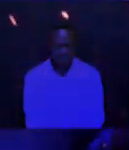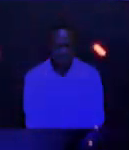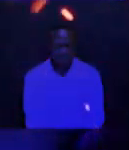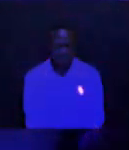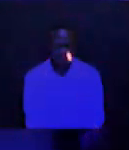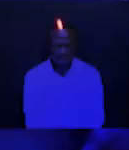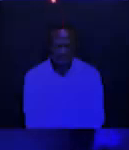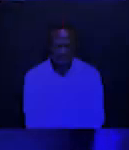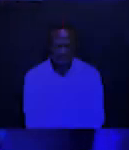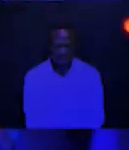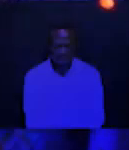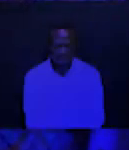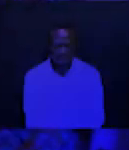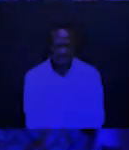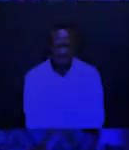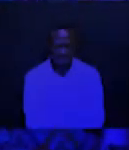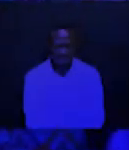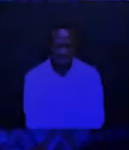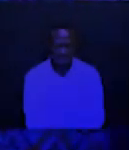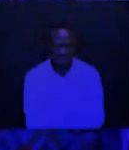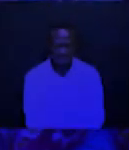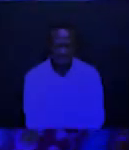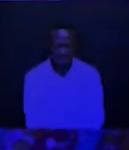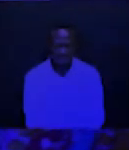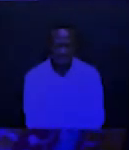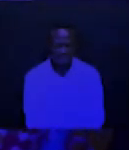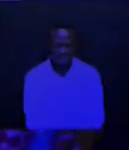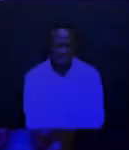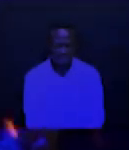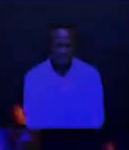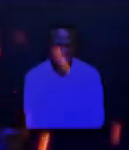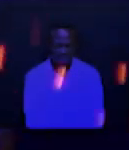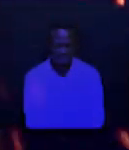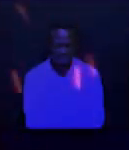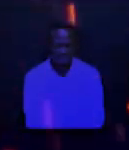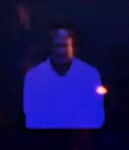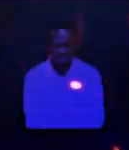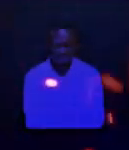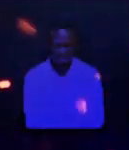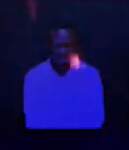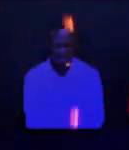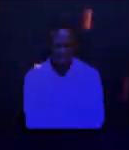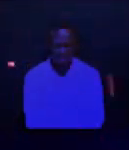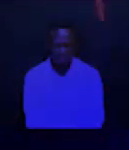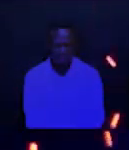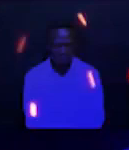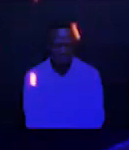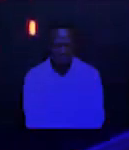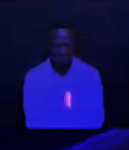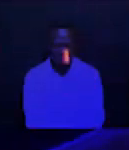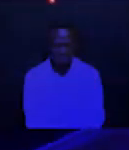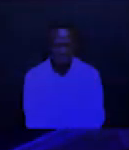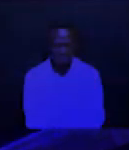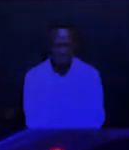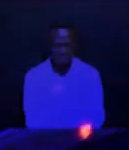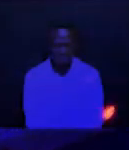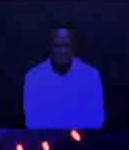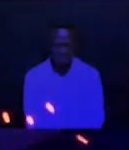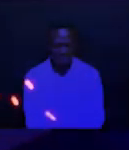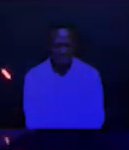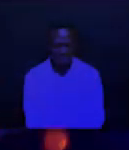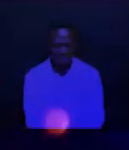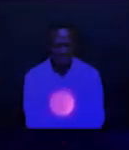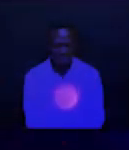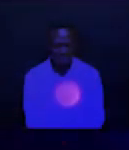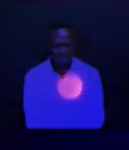mandala basataya, nekora basataya, nere mama me shatanene, minia konia